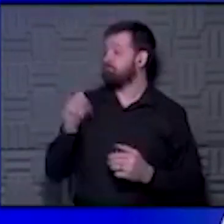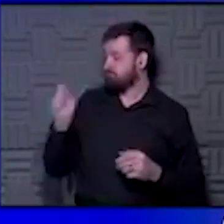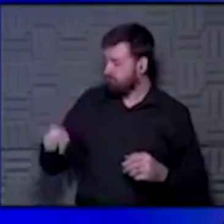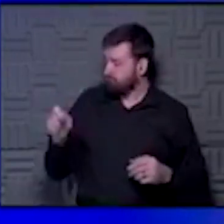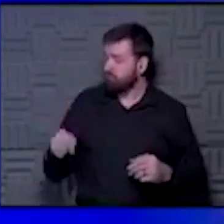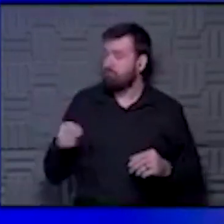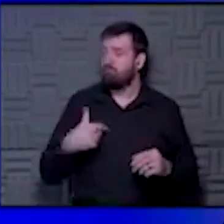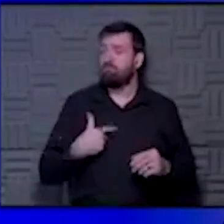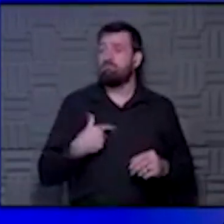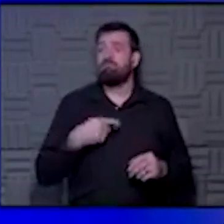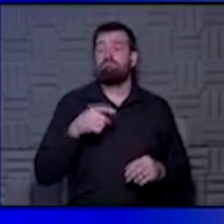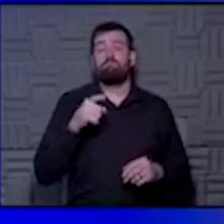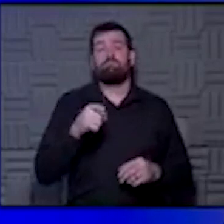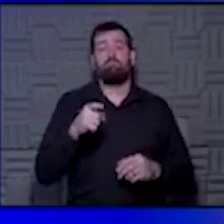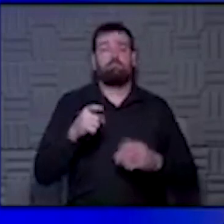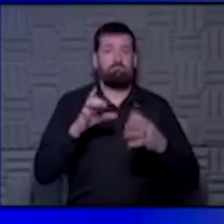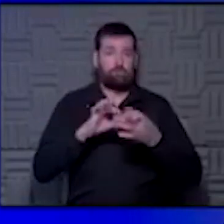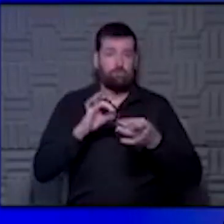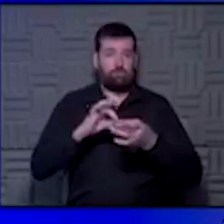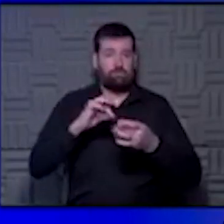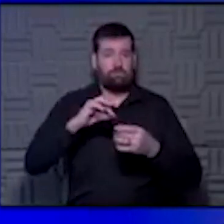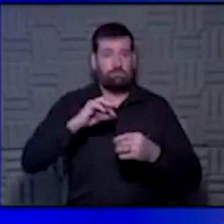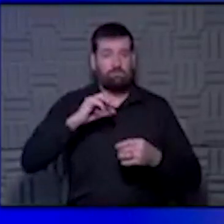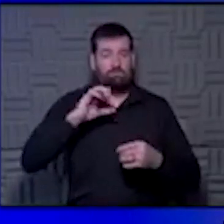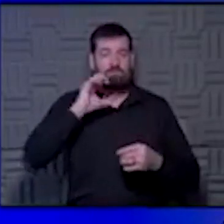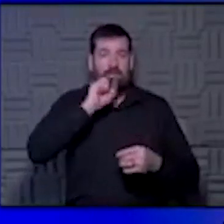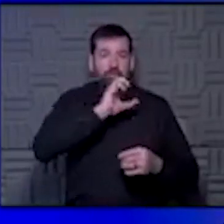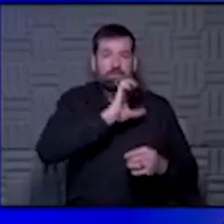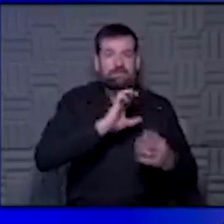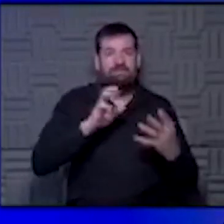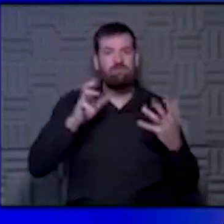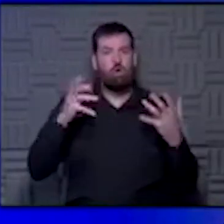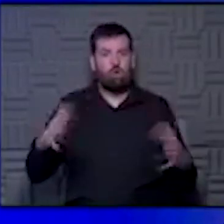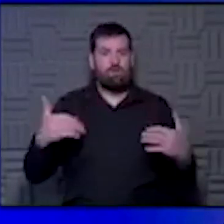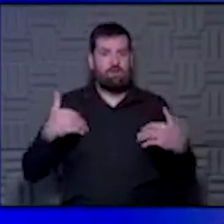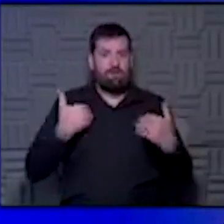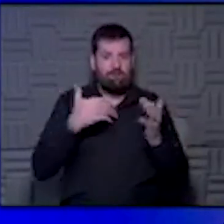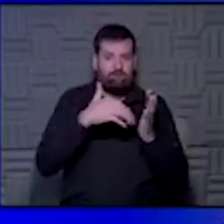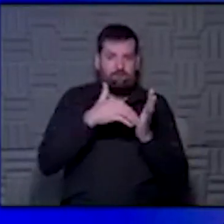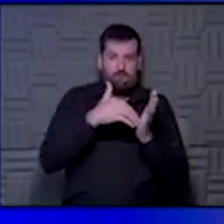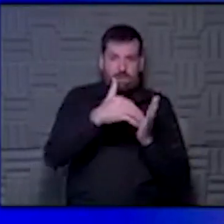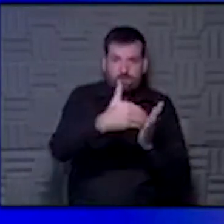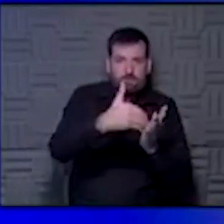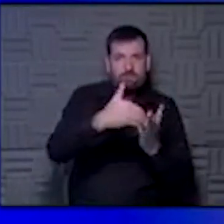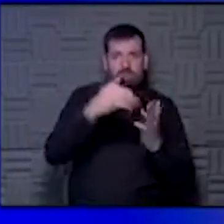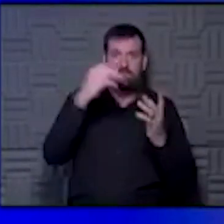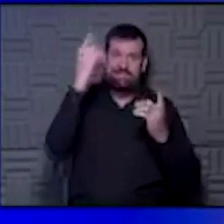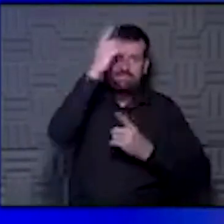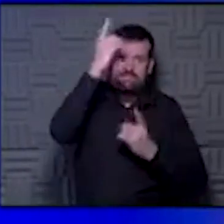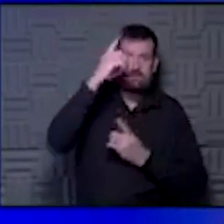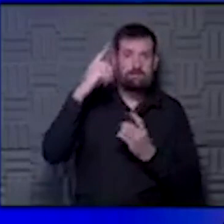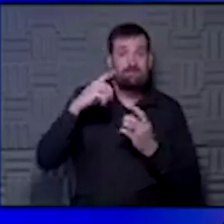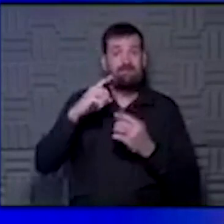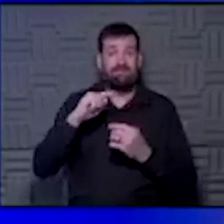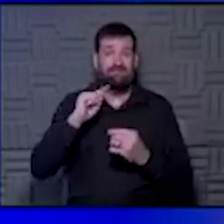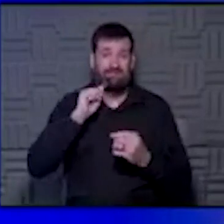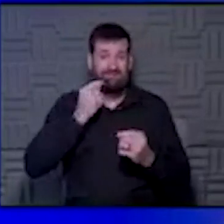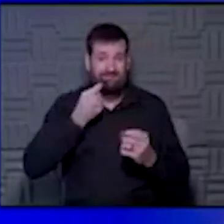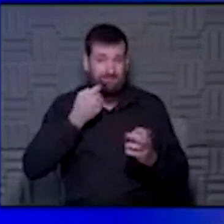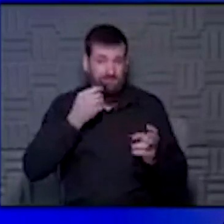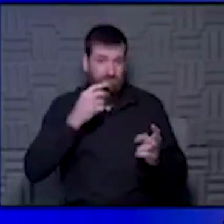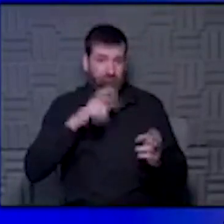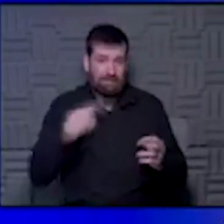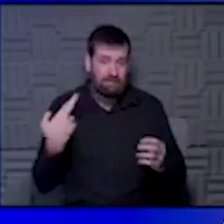mentioned, that these are elderly with comorbidities and at increased risk of severe disease, including